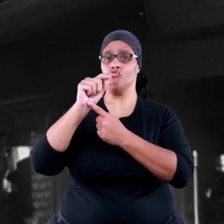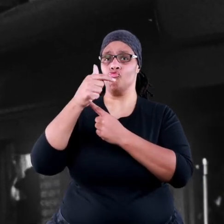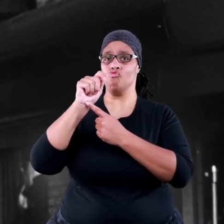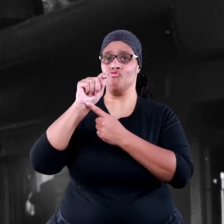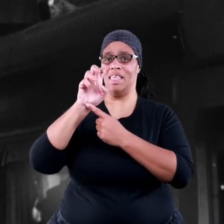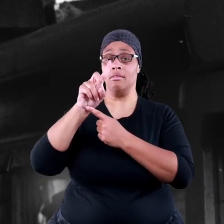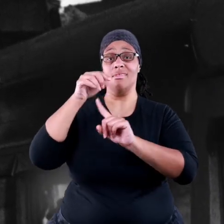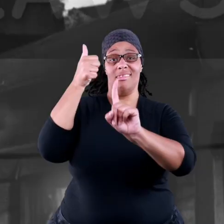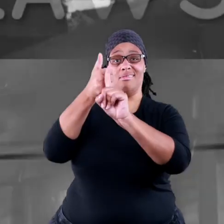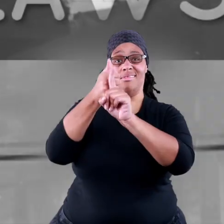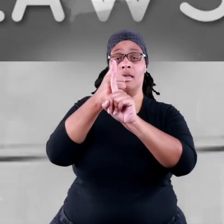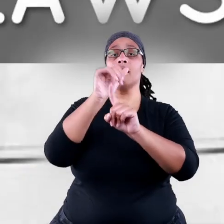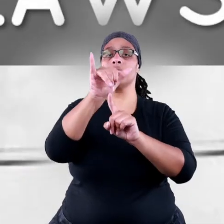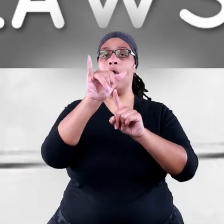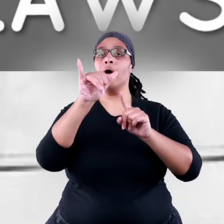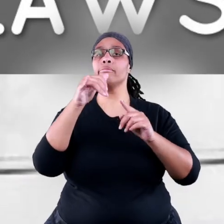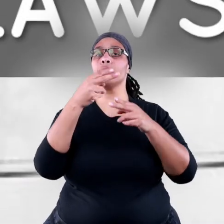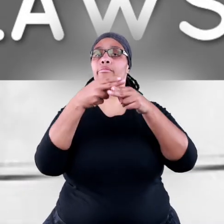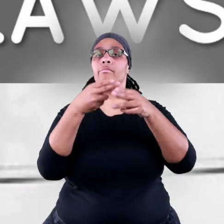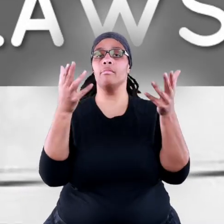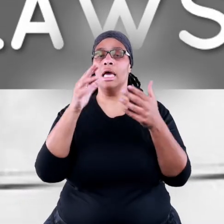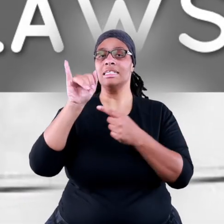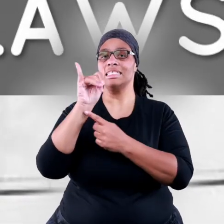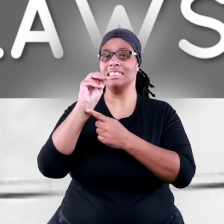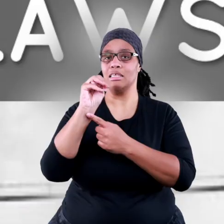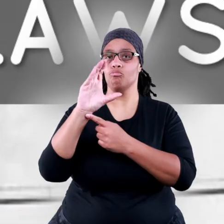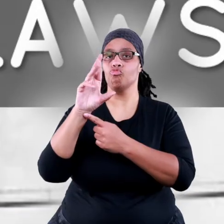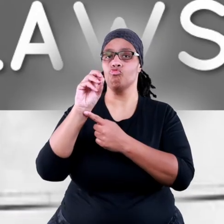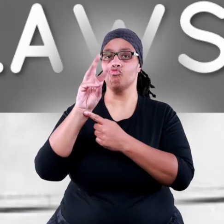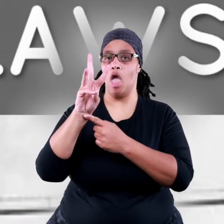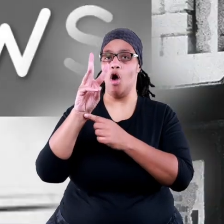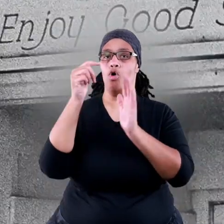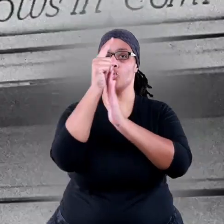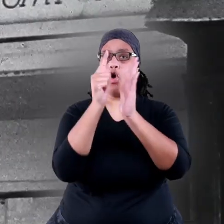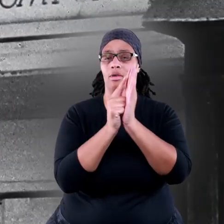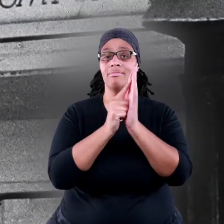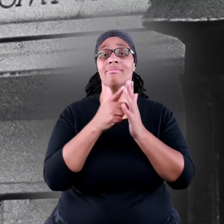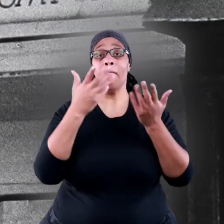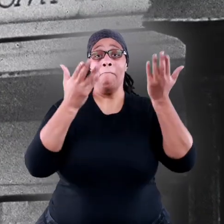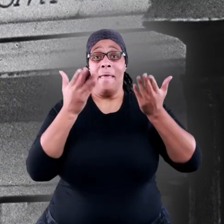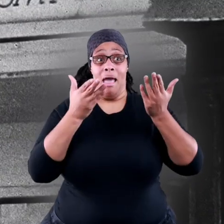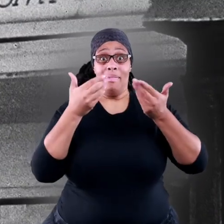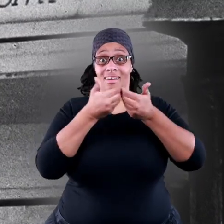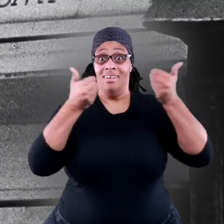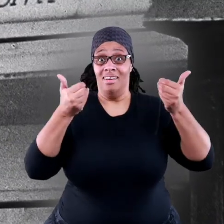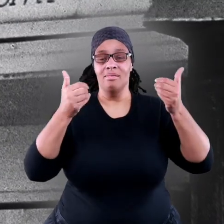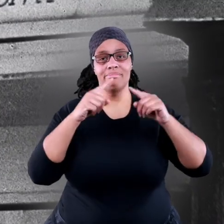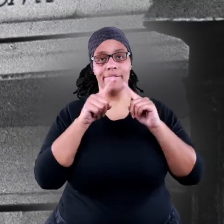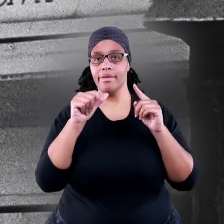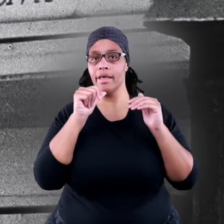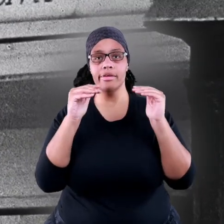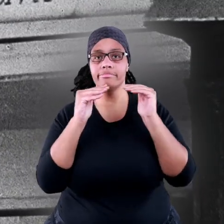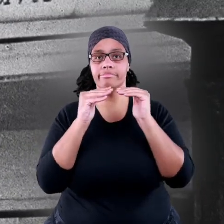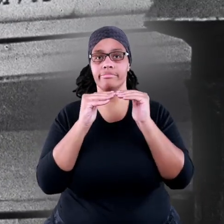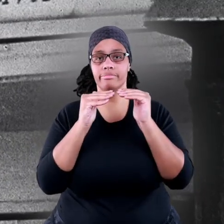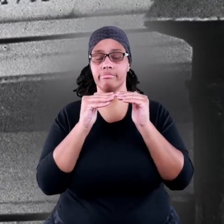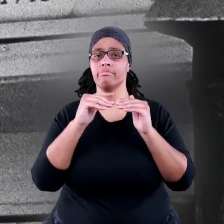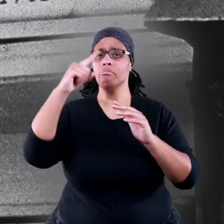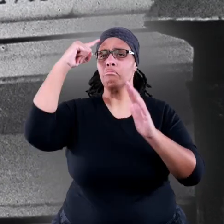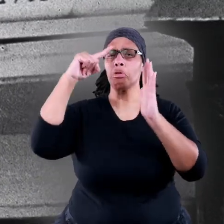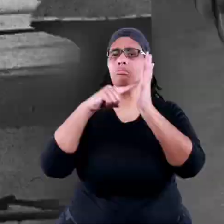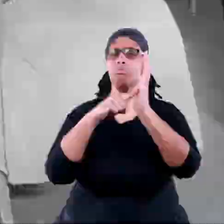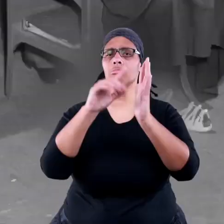all things. These were called Jim Crow laws, and things may have been separate, but they were not